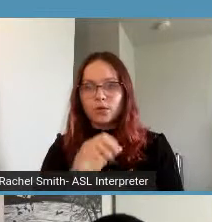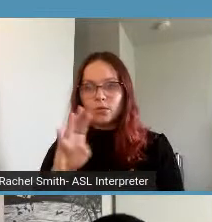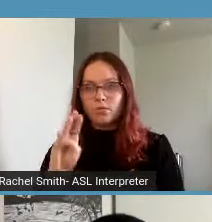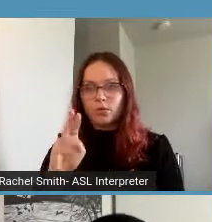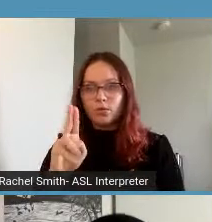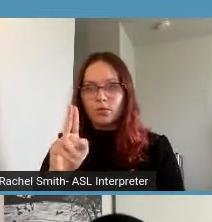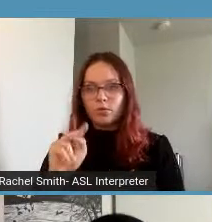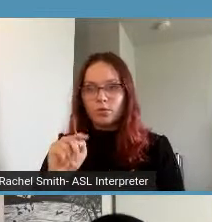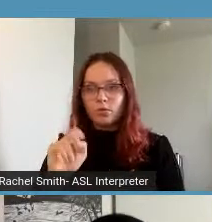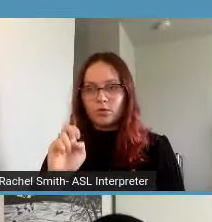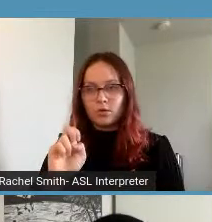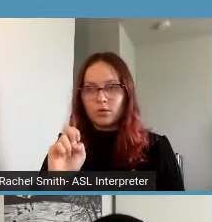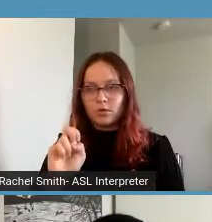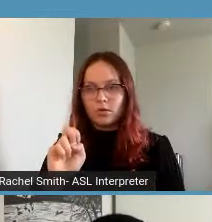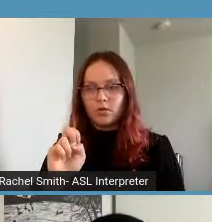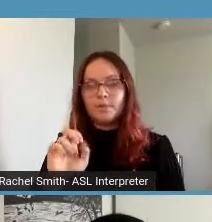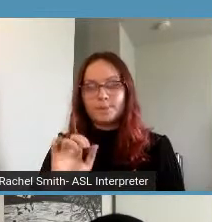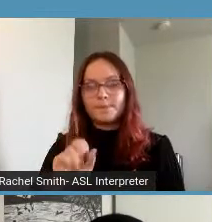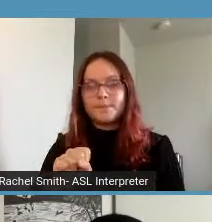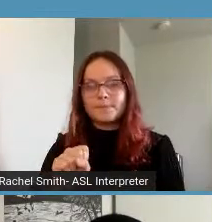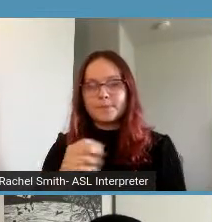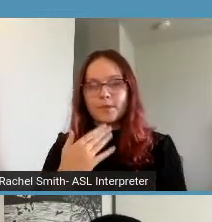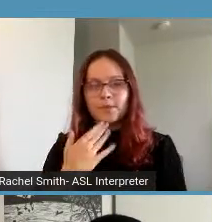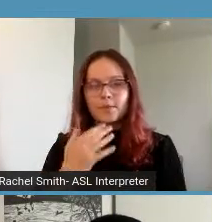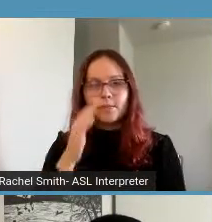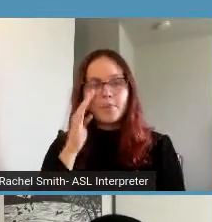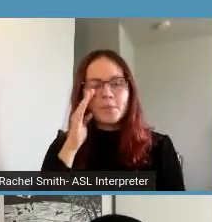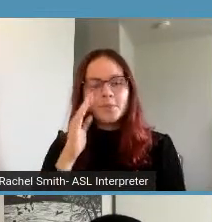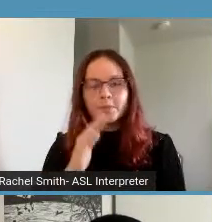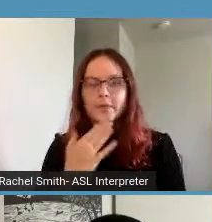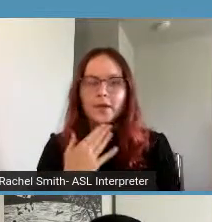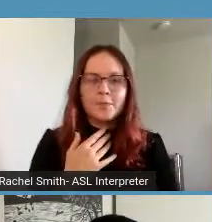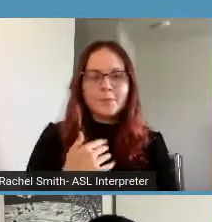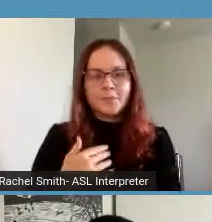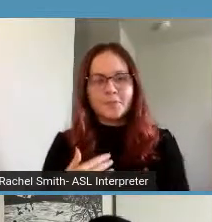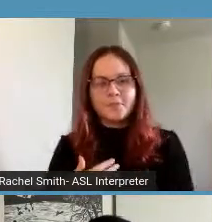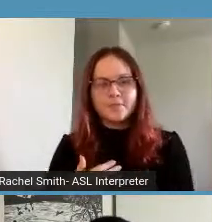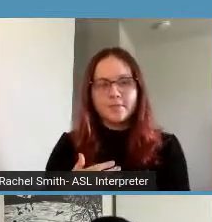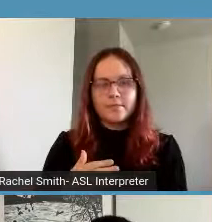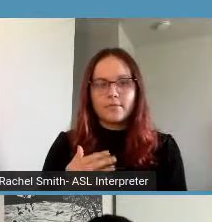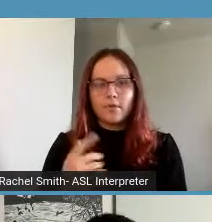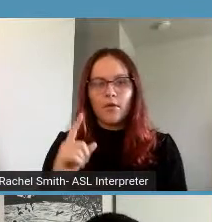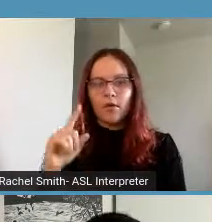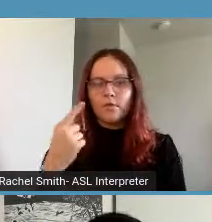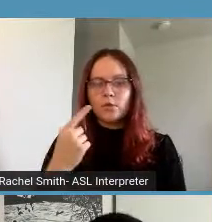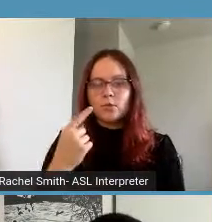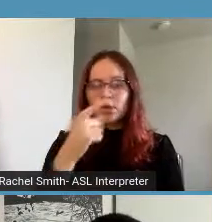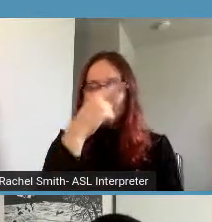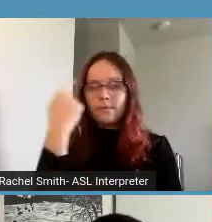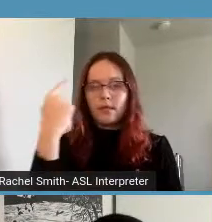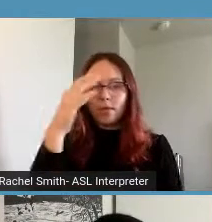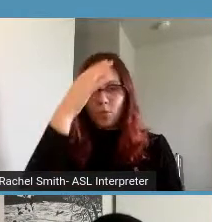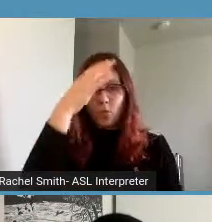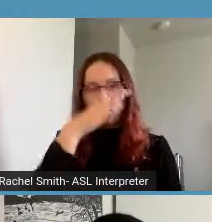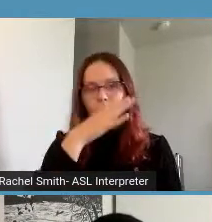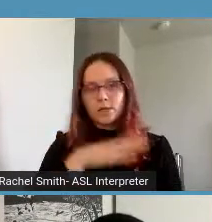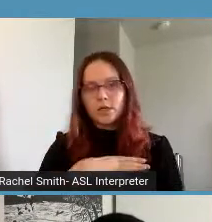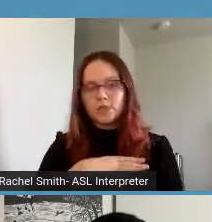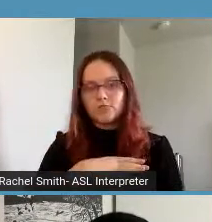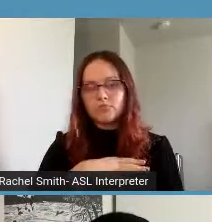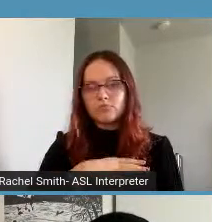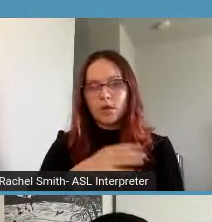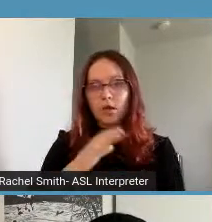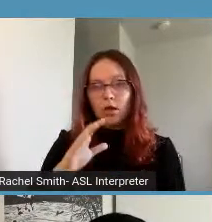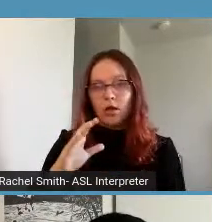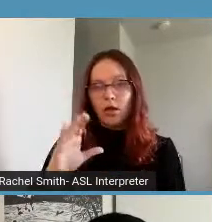first millennial and the youngest Black woman to serve in Congress. She serves in the Naperville district, just west